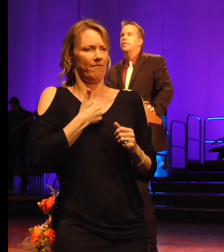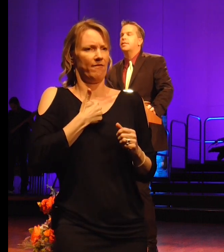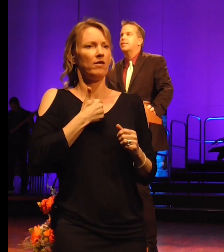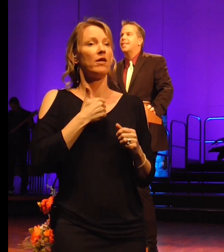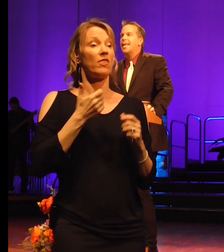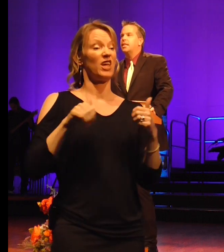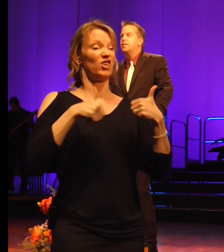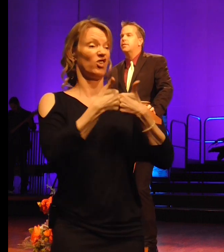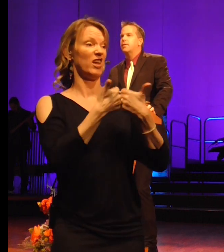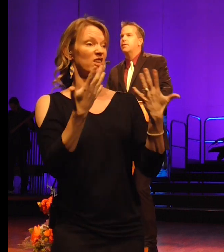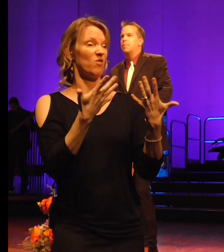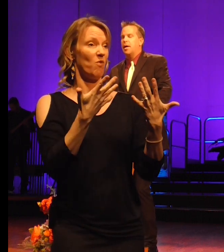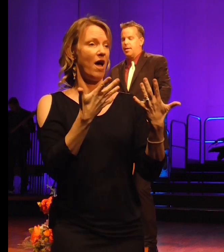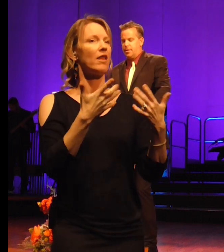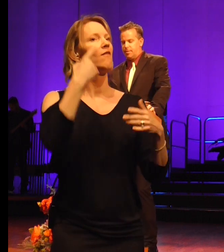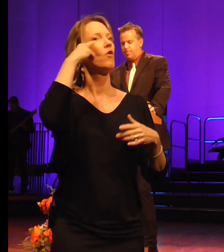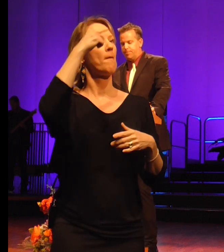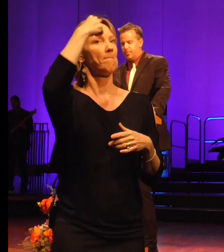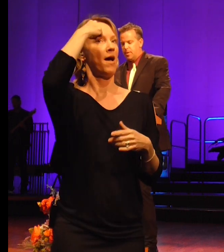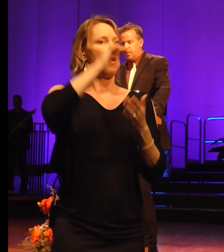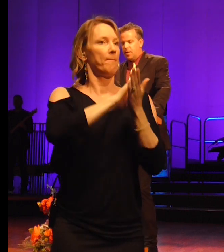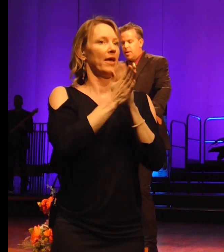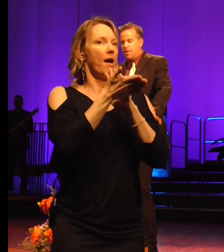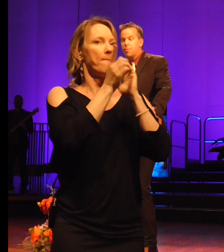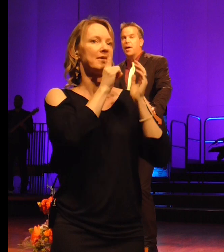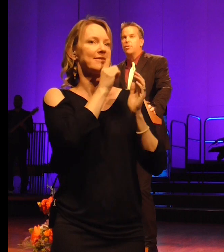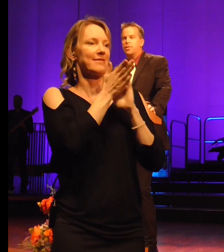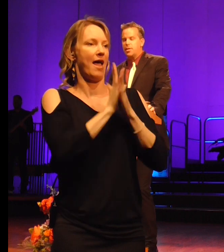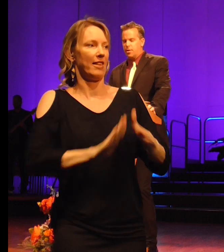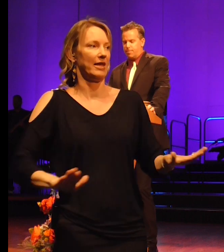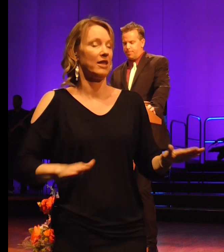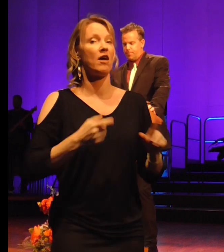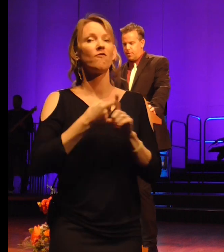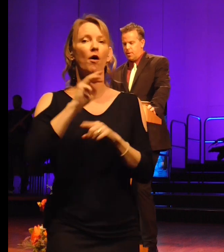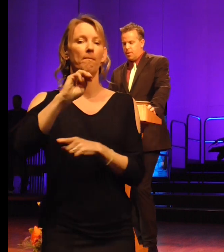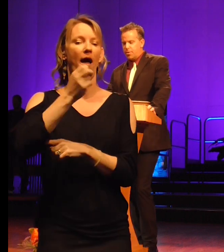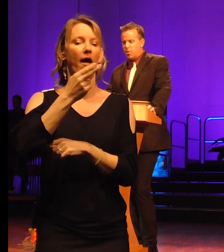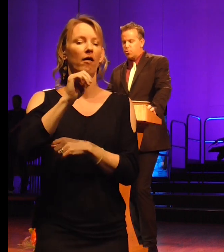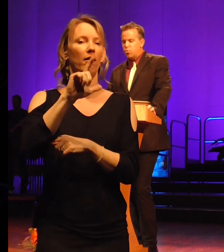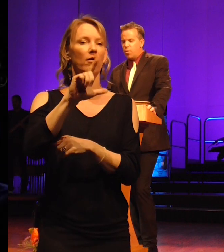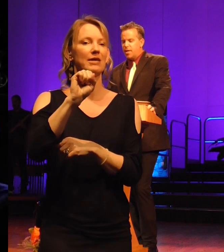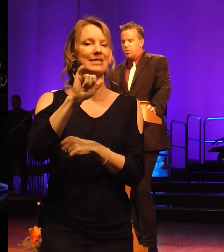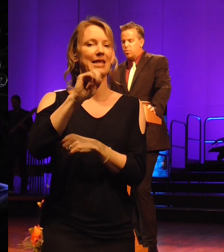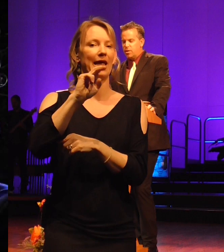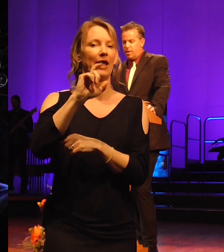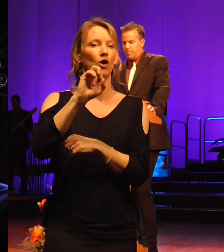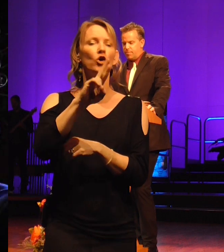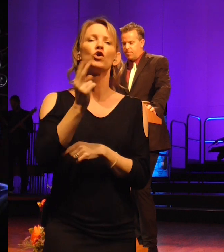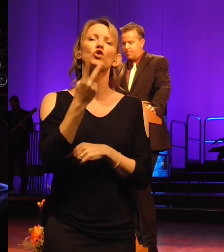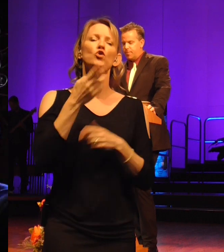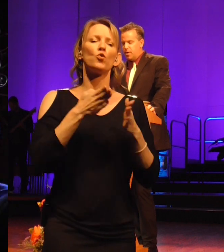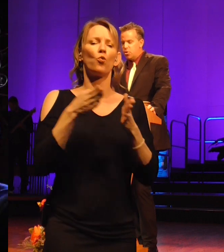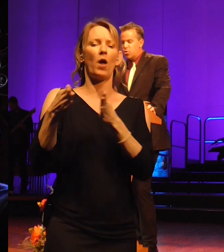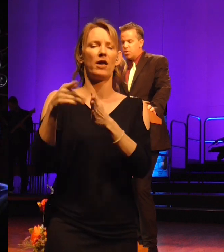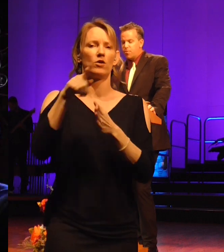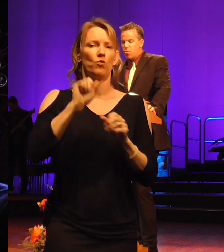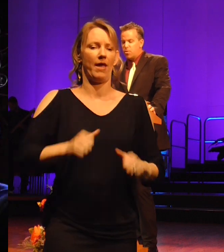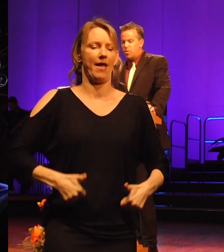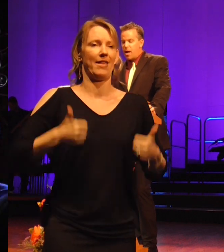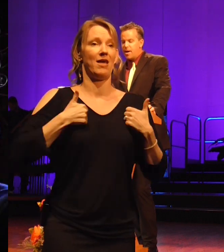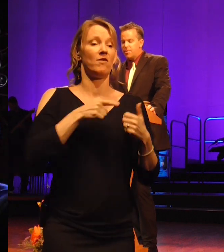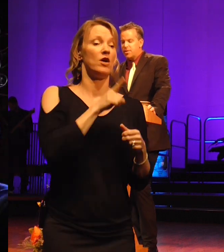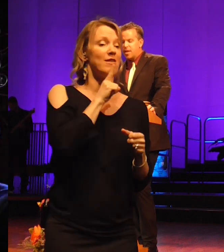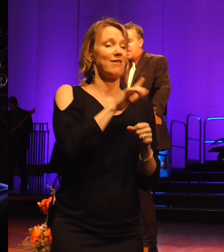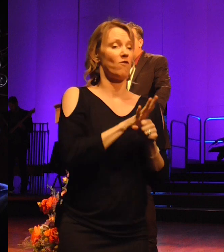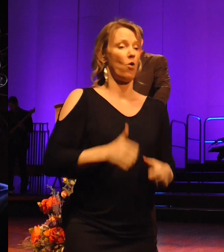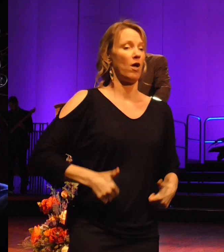The challenge is to silence the mind. And from Michael Singer, there are two ways you can live.